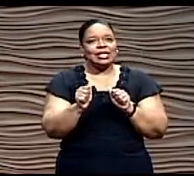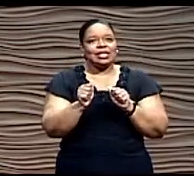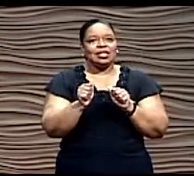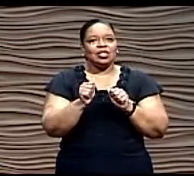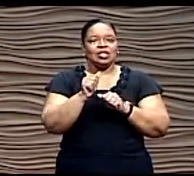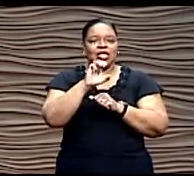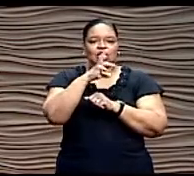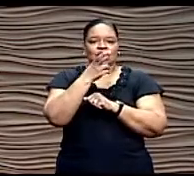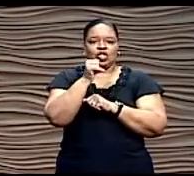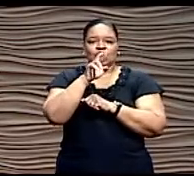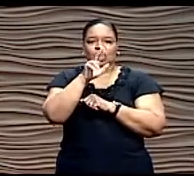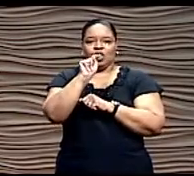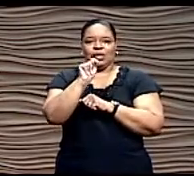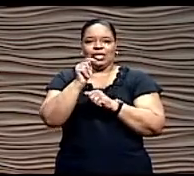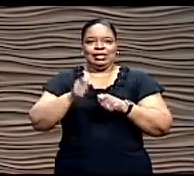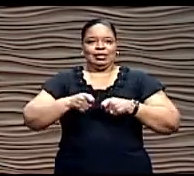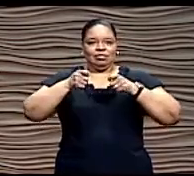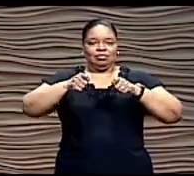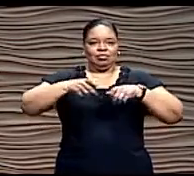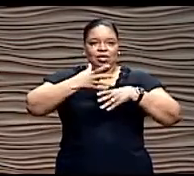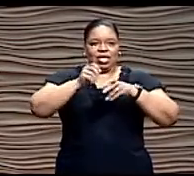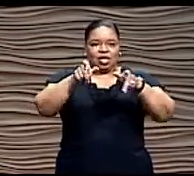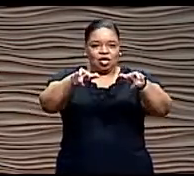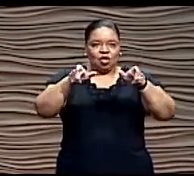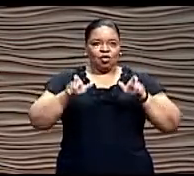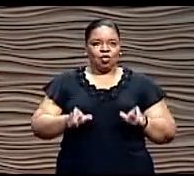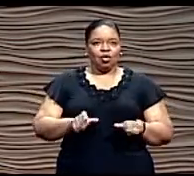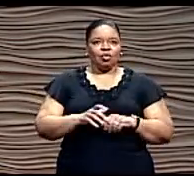and throne and